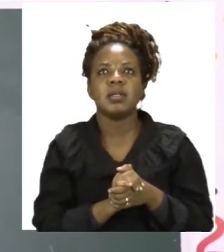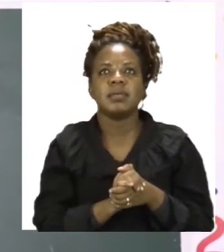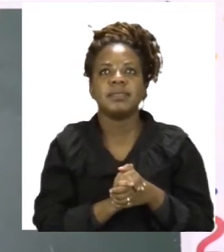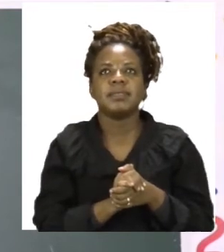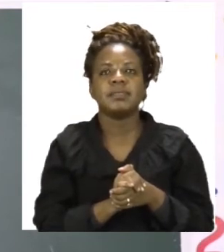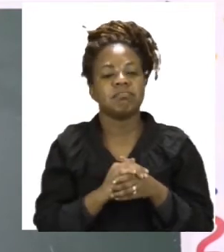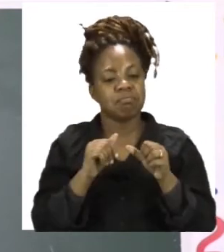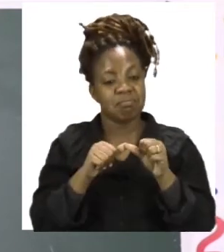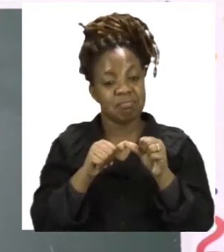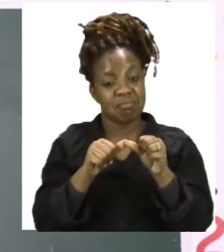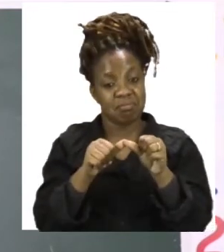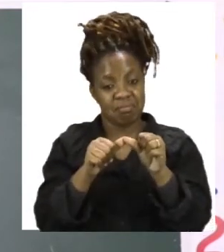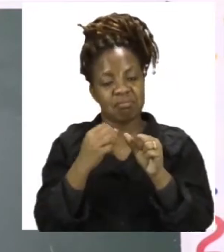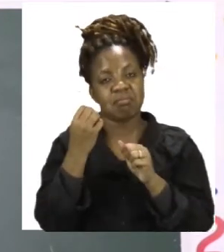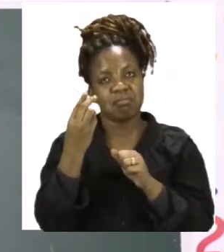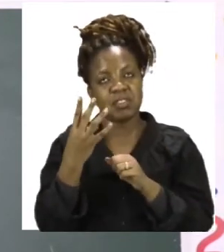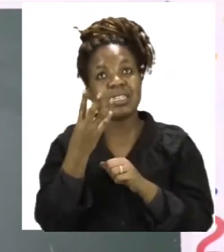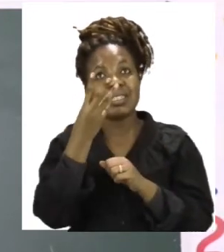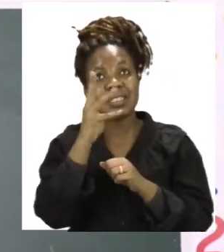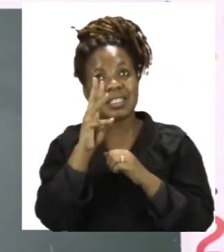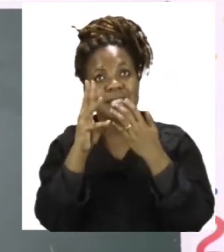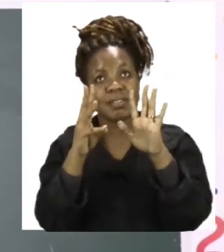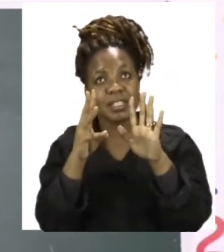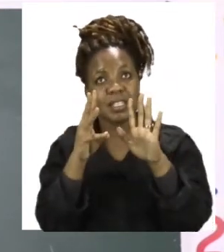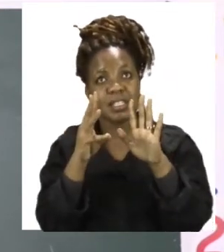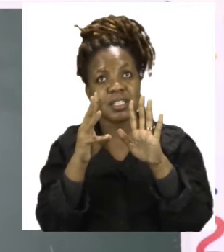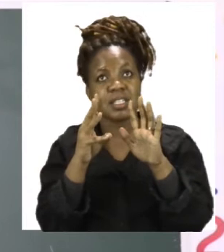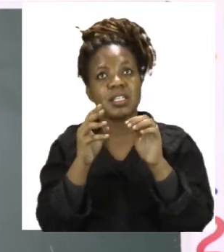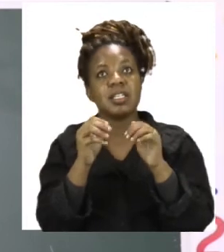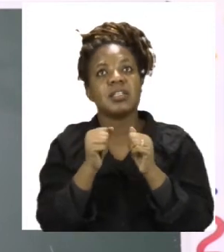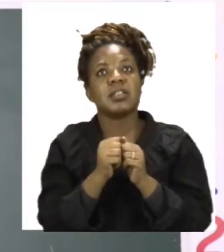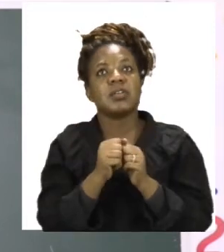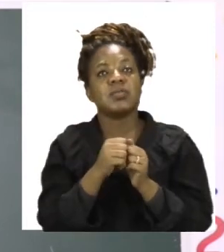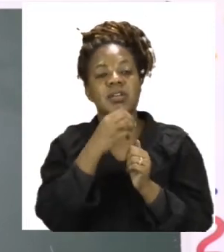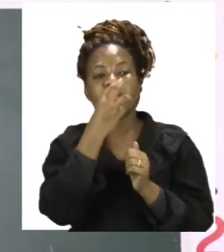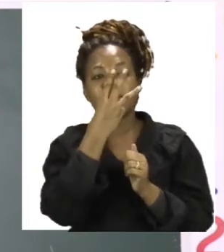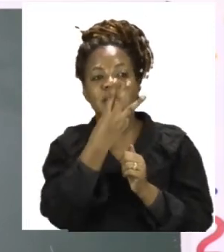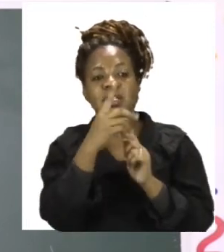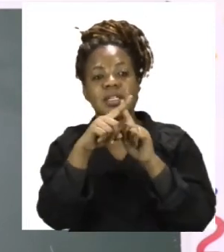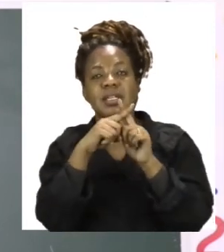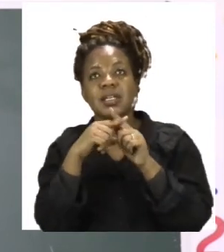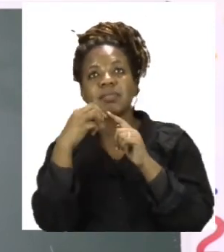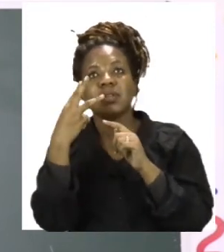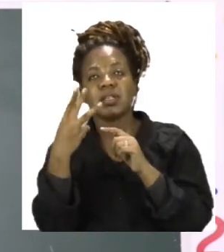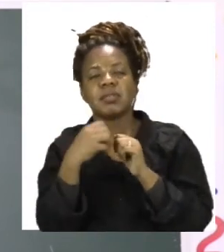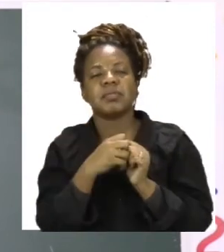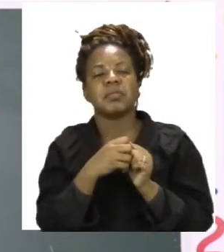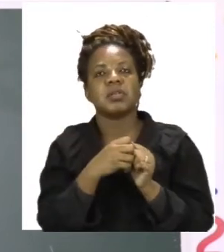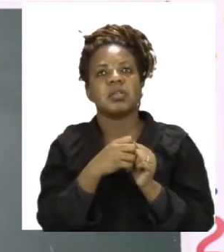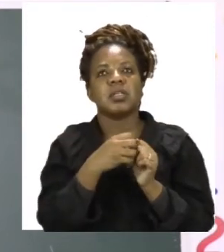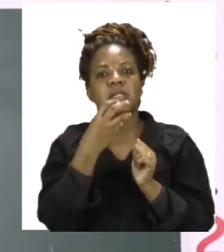Let us count on from 6. We have 3 times 3, and we're counting on from 6. We